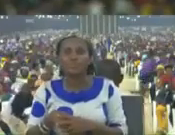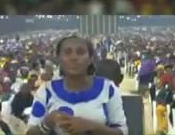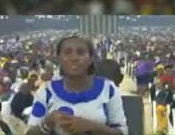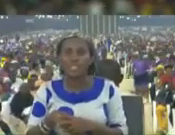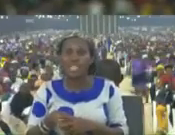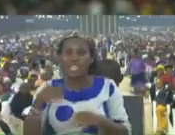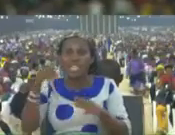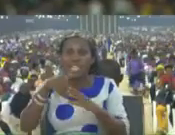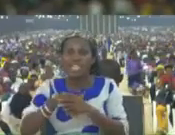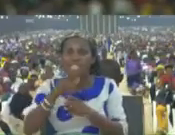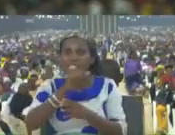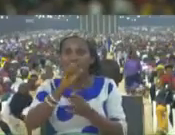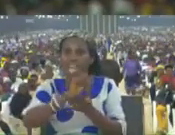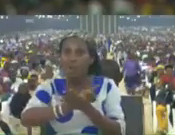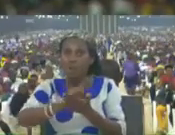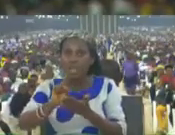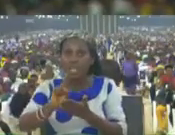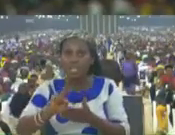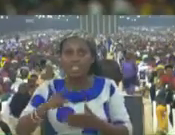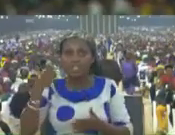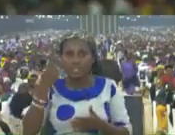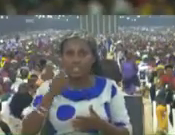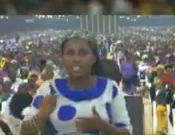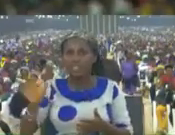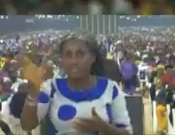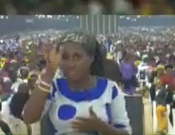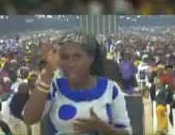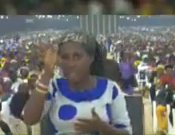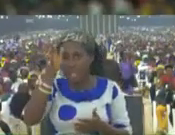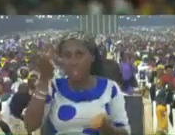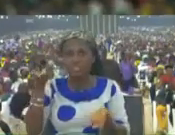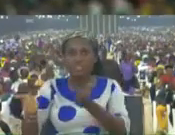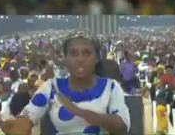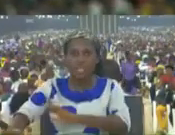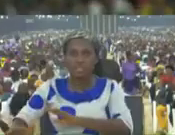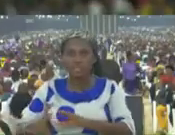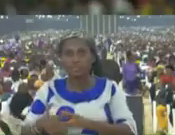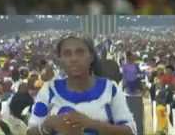Within a week, his father died.